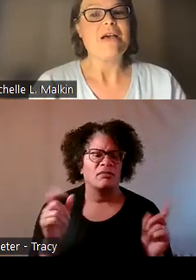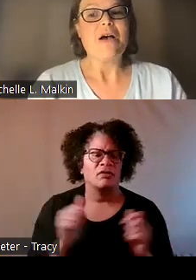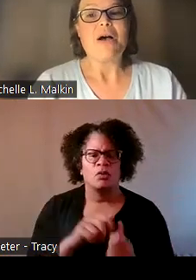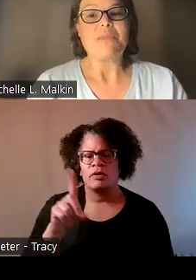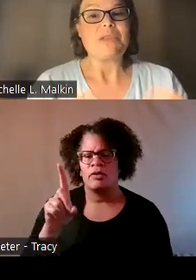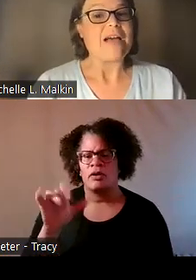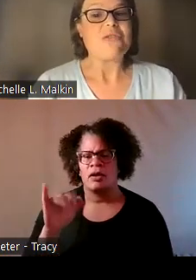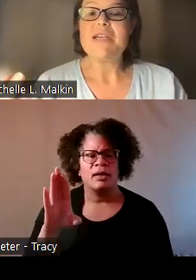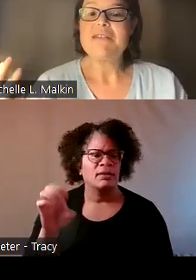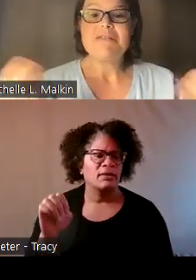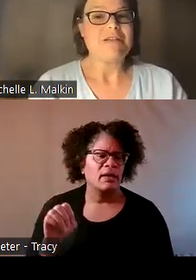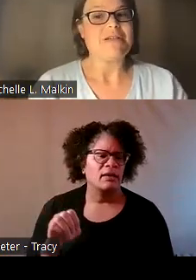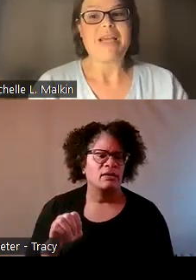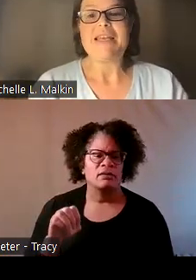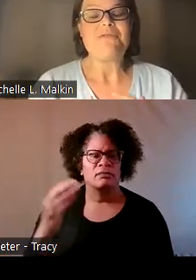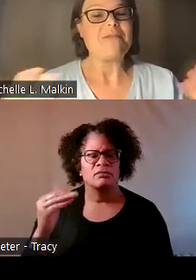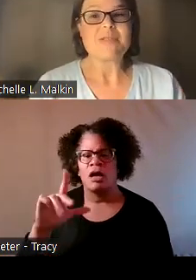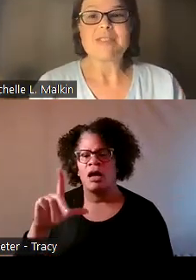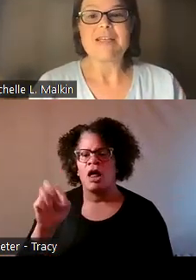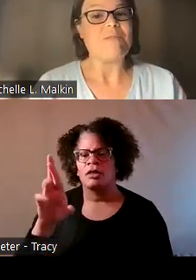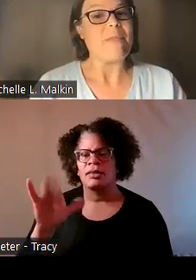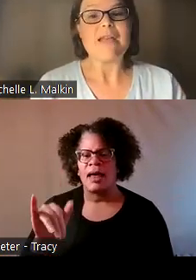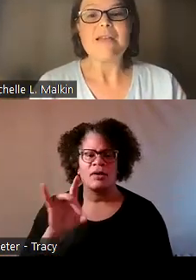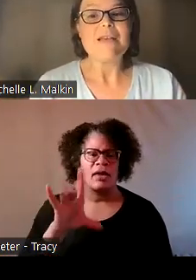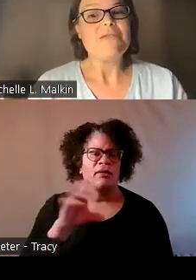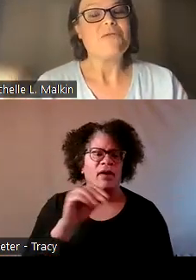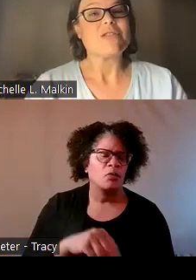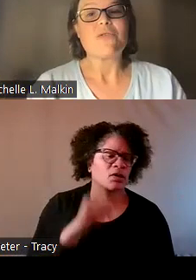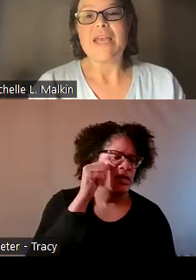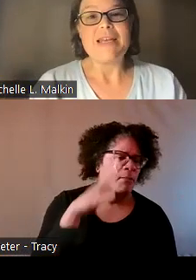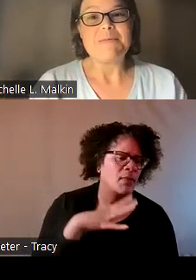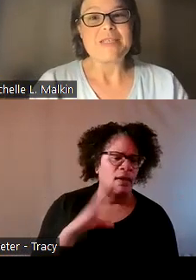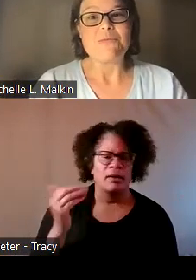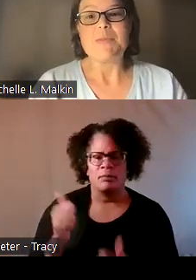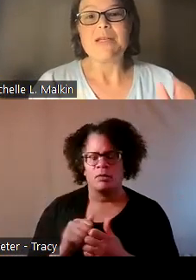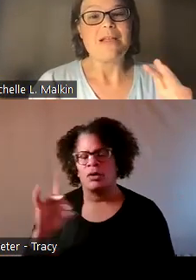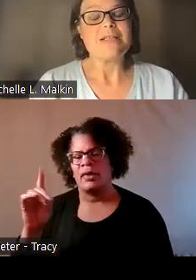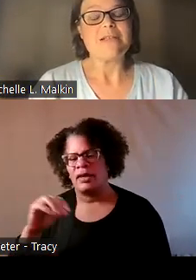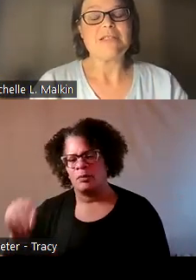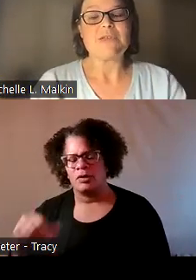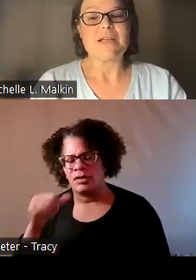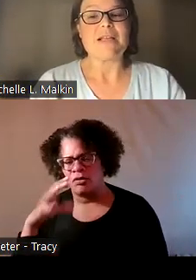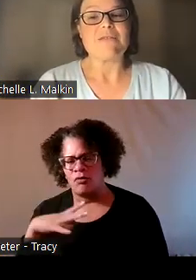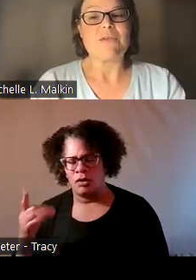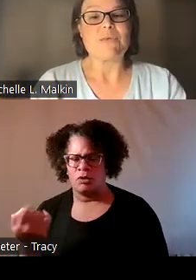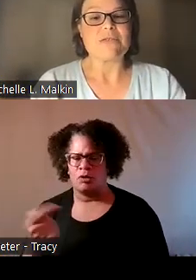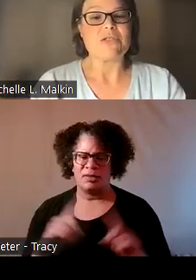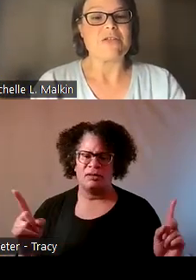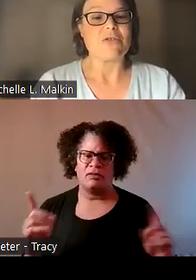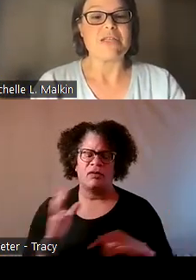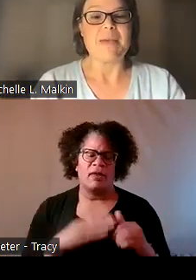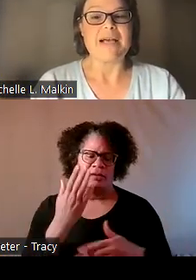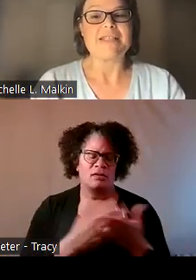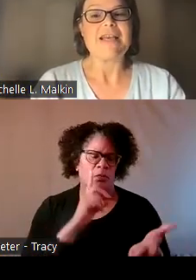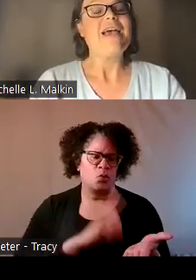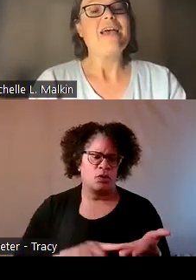games, lottery, 85% of men versus only 80% of women. And that's a little different than a lot of the research has